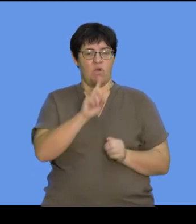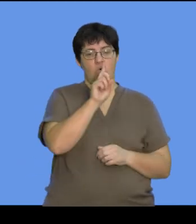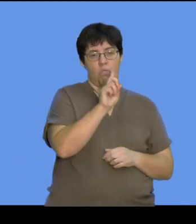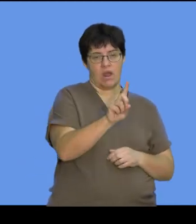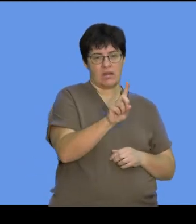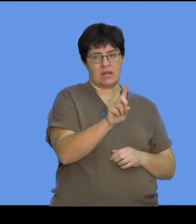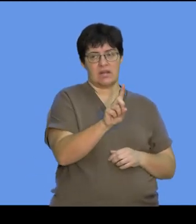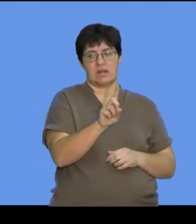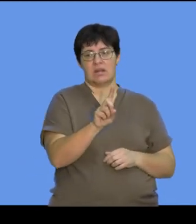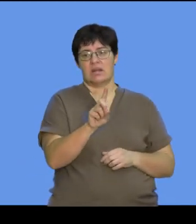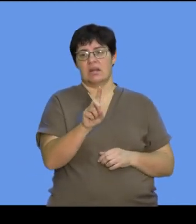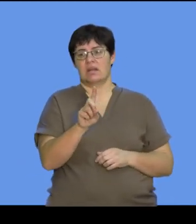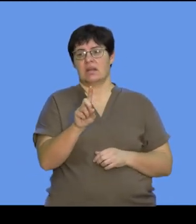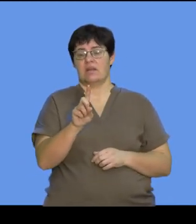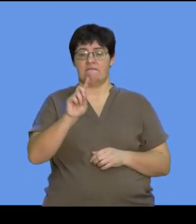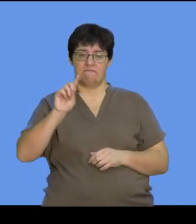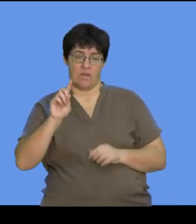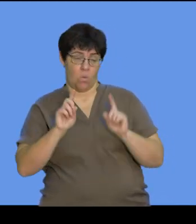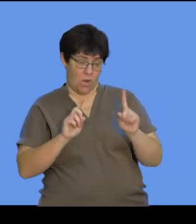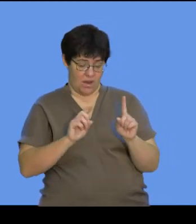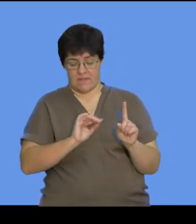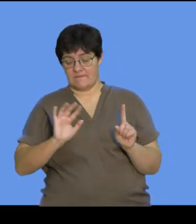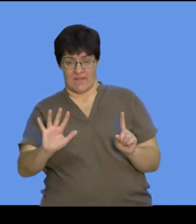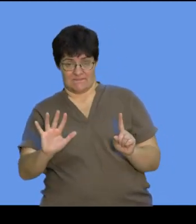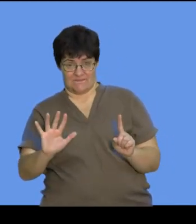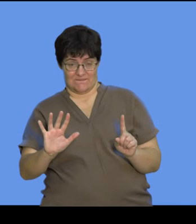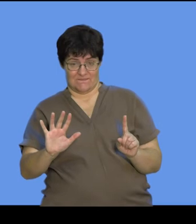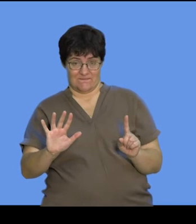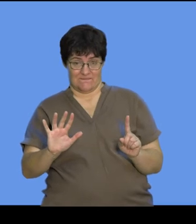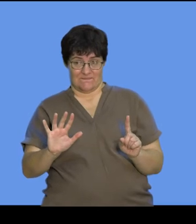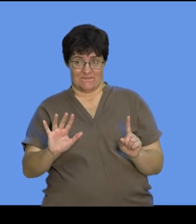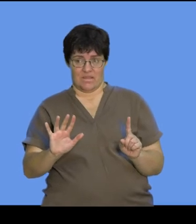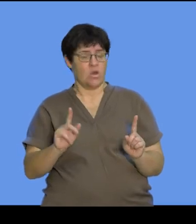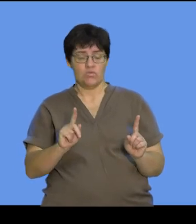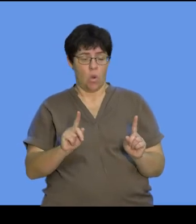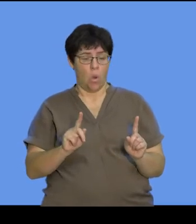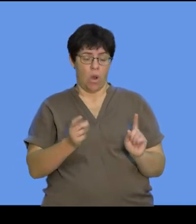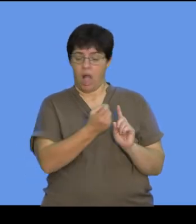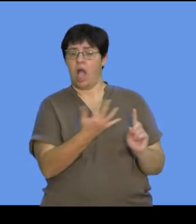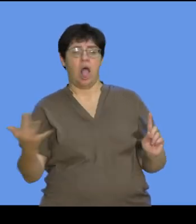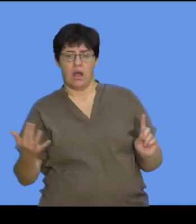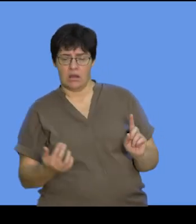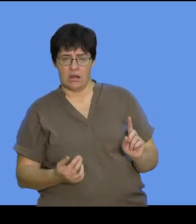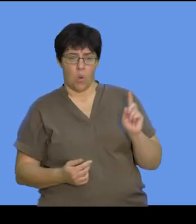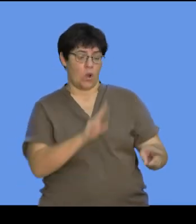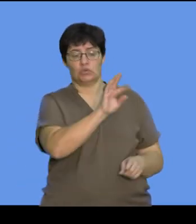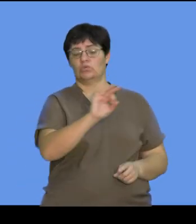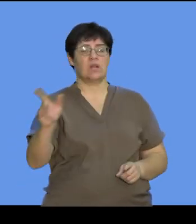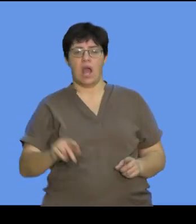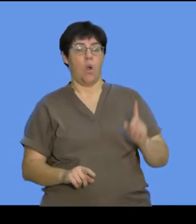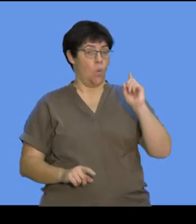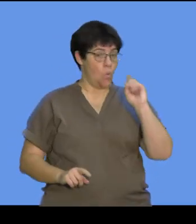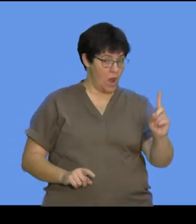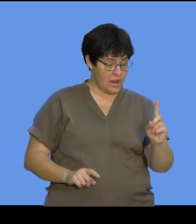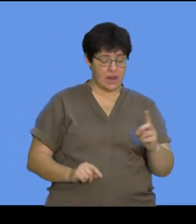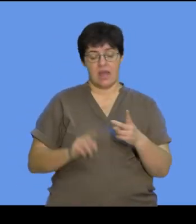1 and 5 respectively. So guys, it's important that you look at the question mark allocation. It requires that